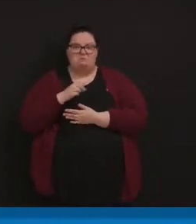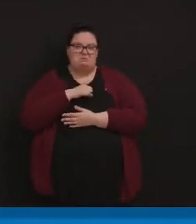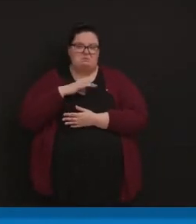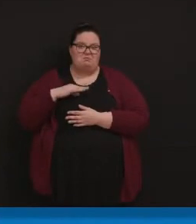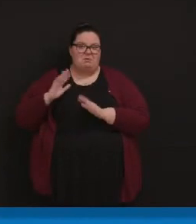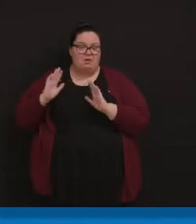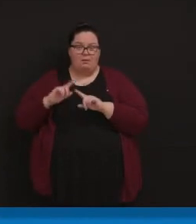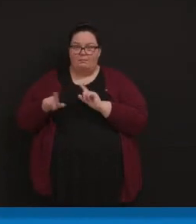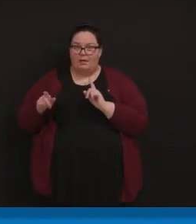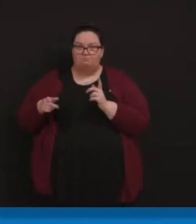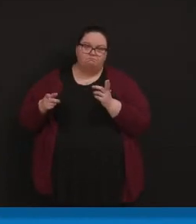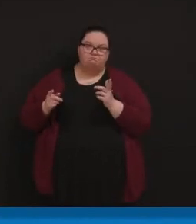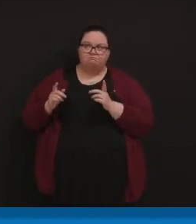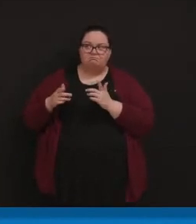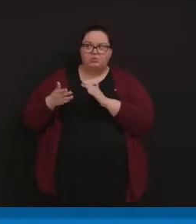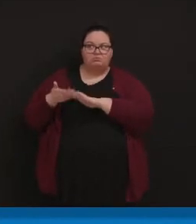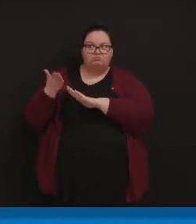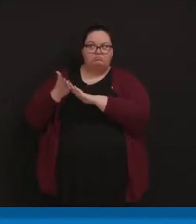classroom.